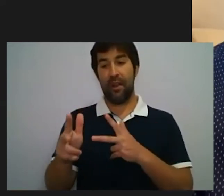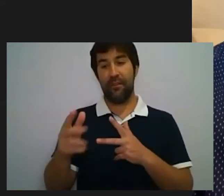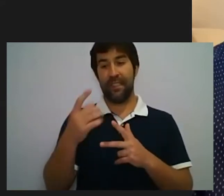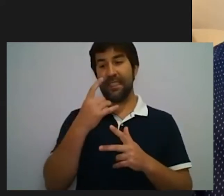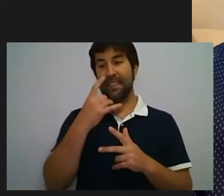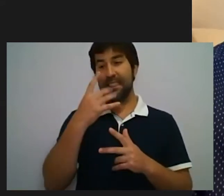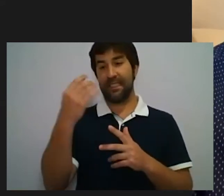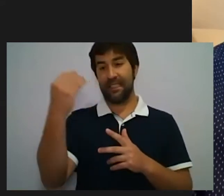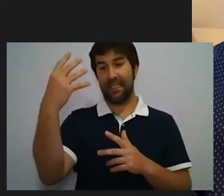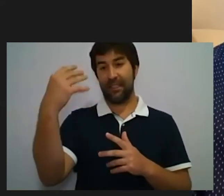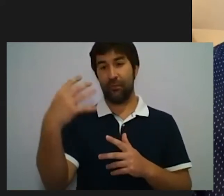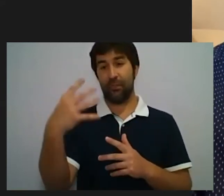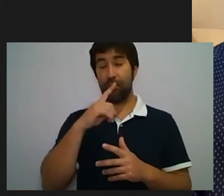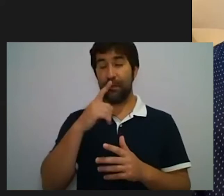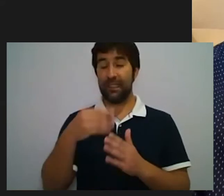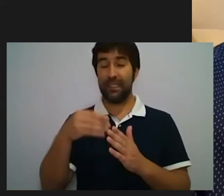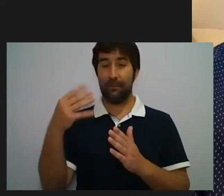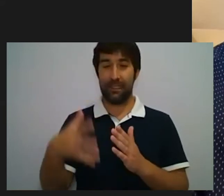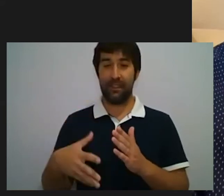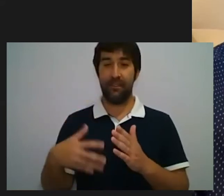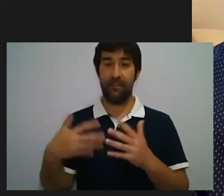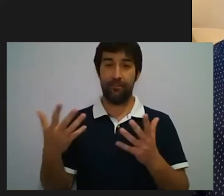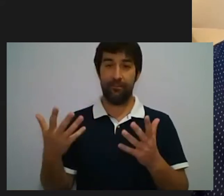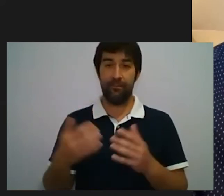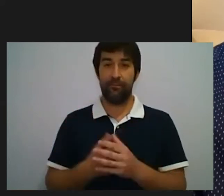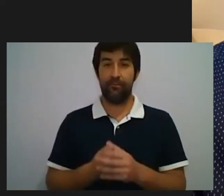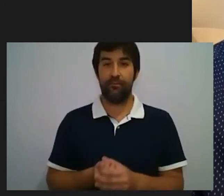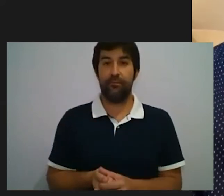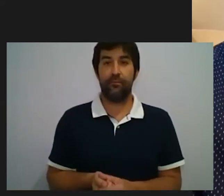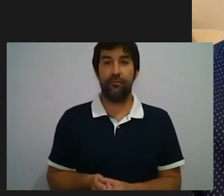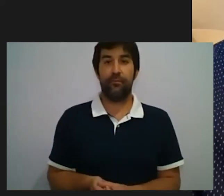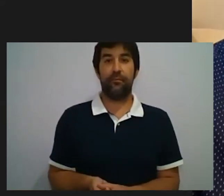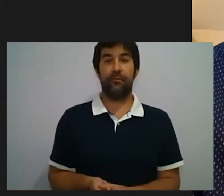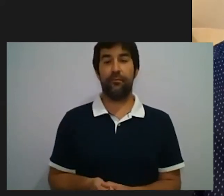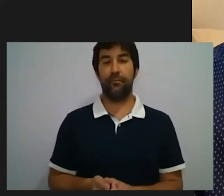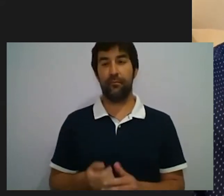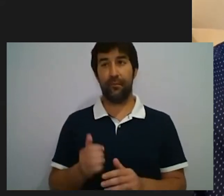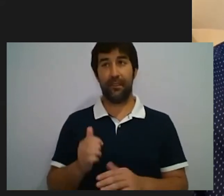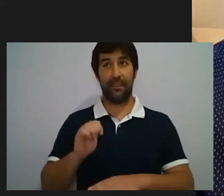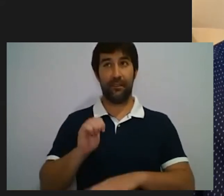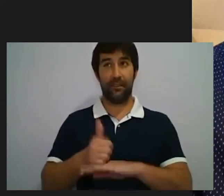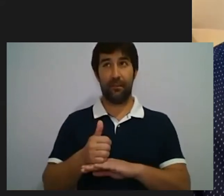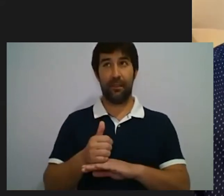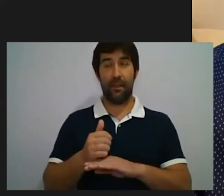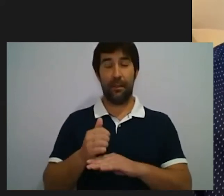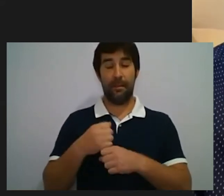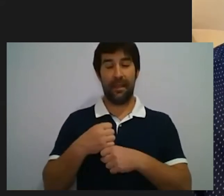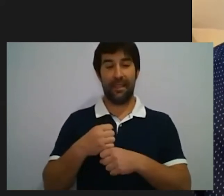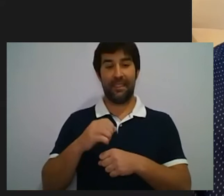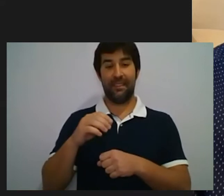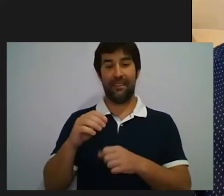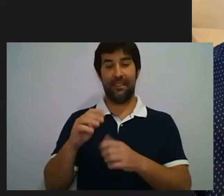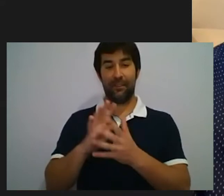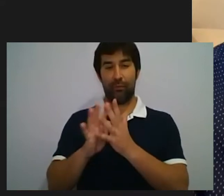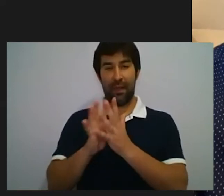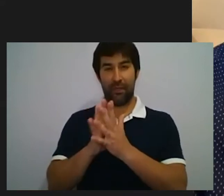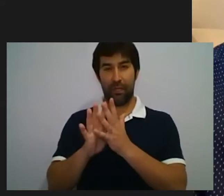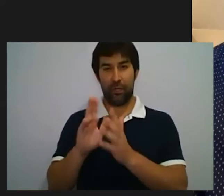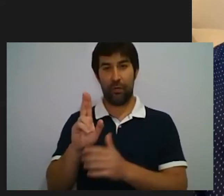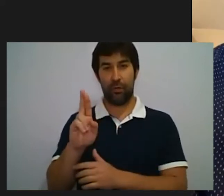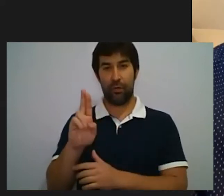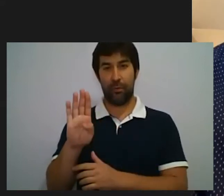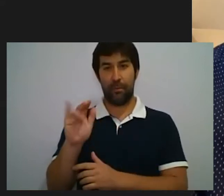concerns. We look at water and drainage concerns that are often raised to us, and the nexus with other projects such as utility coordination, traffic calming,